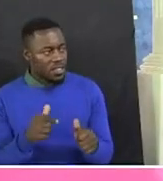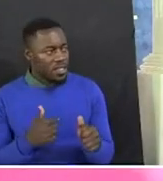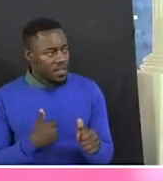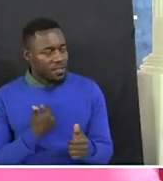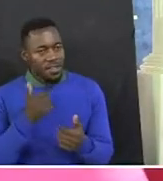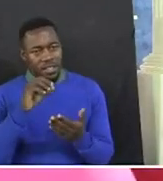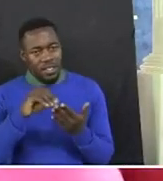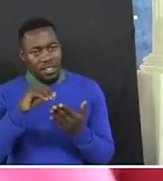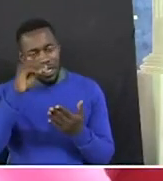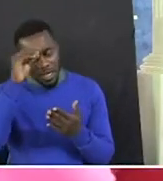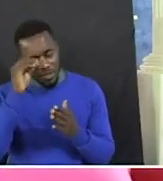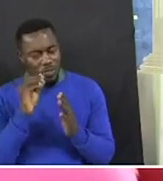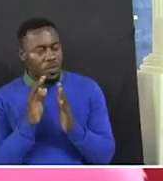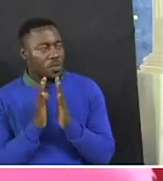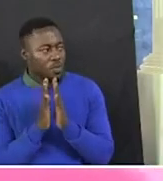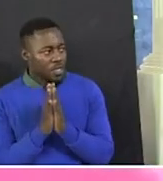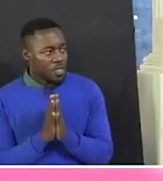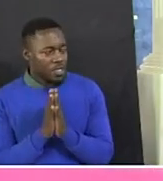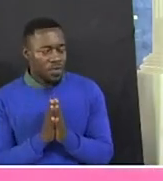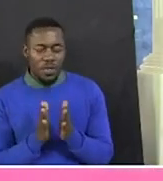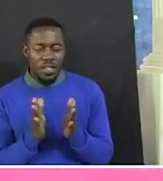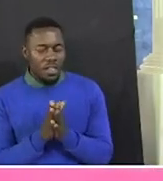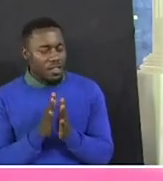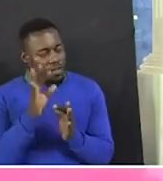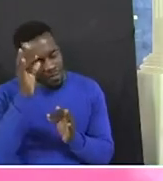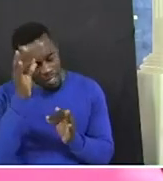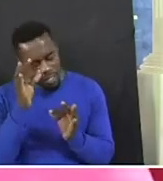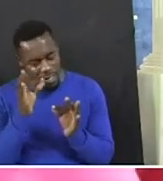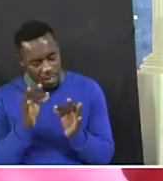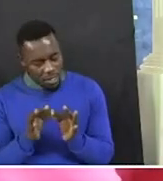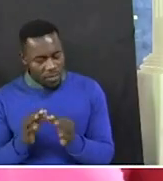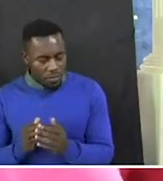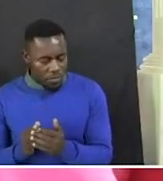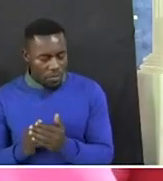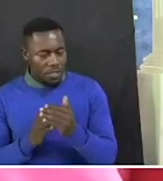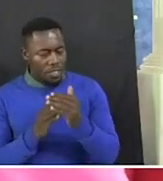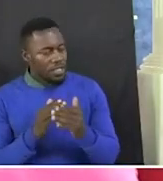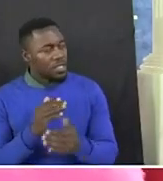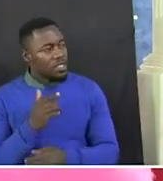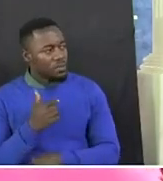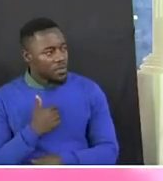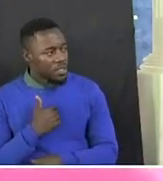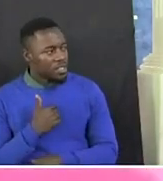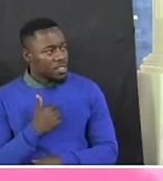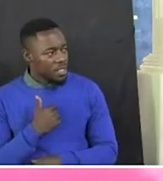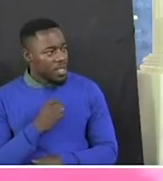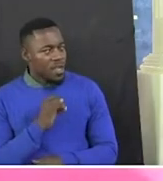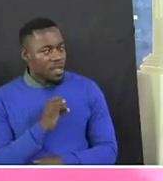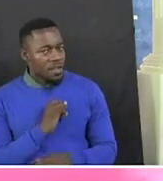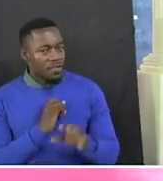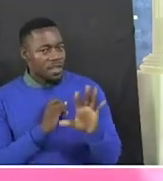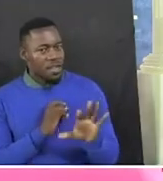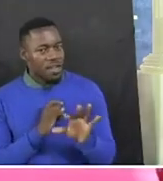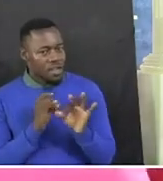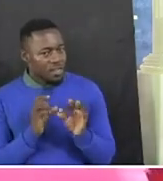to pray with faith to guide me I found the way